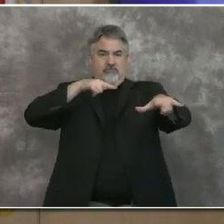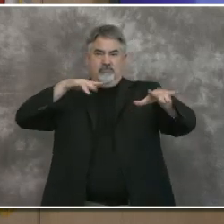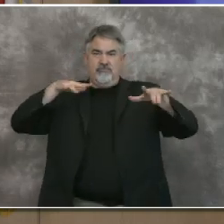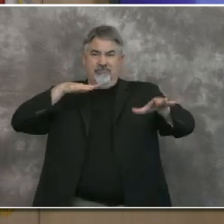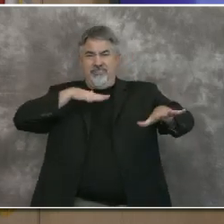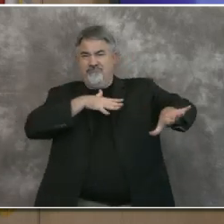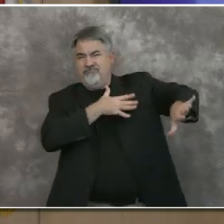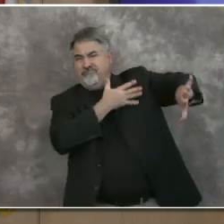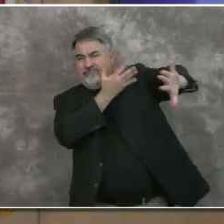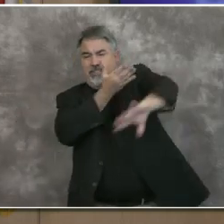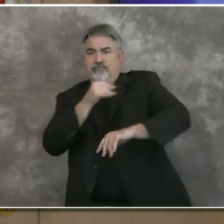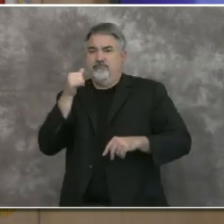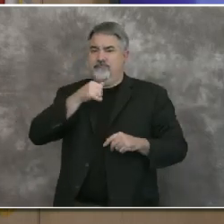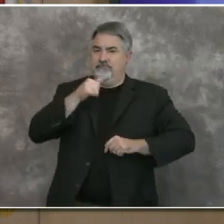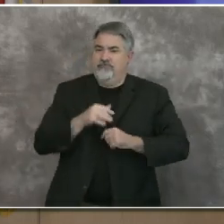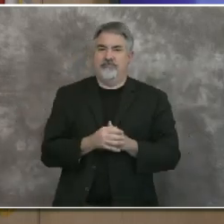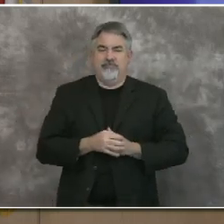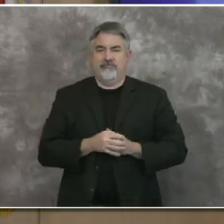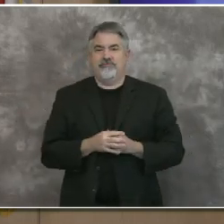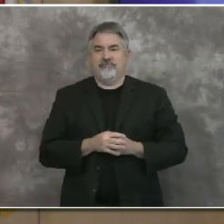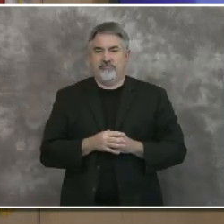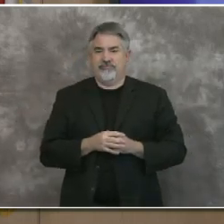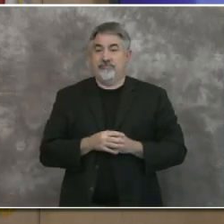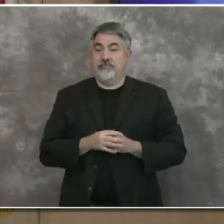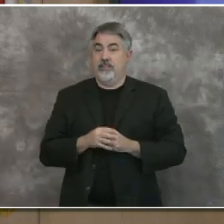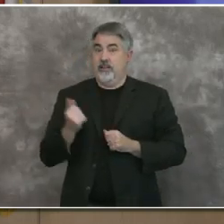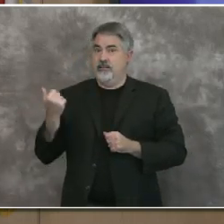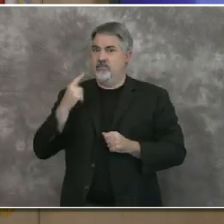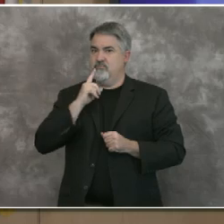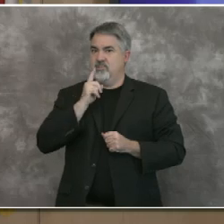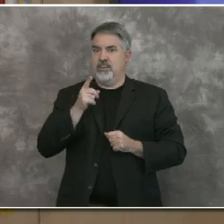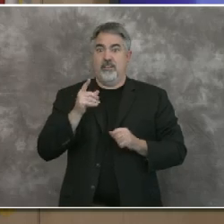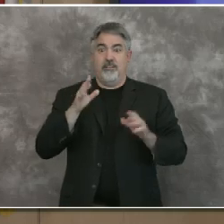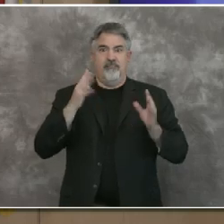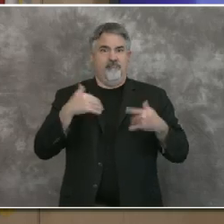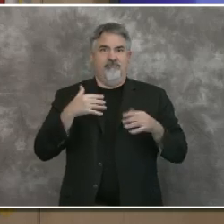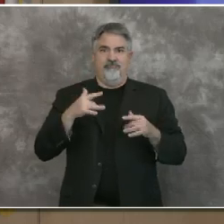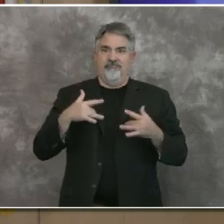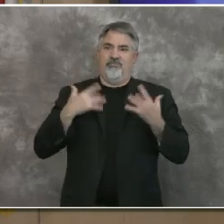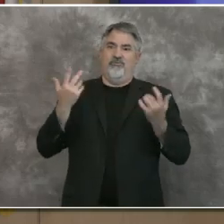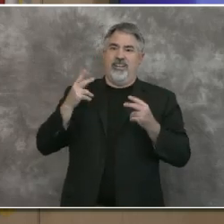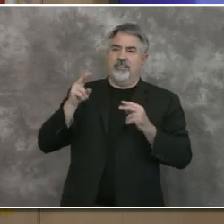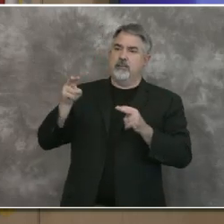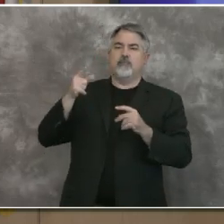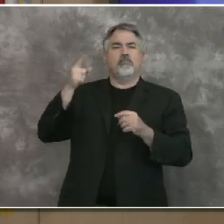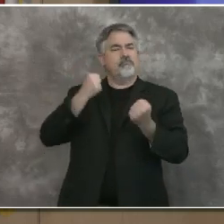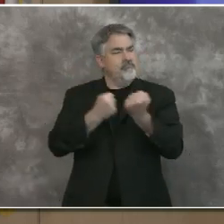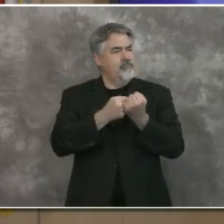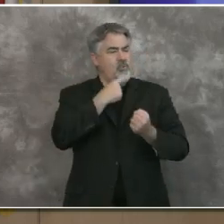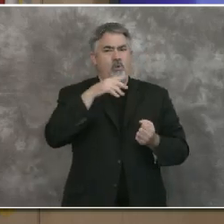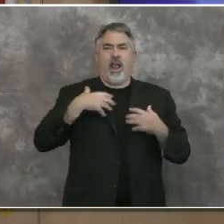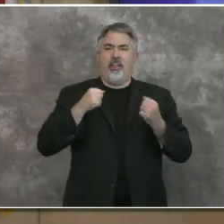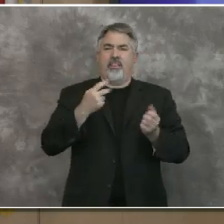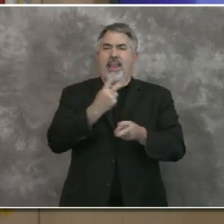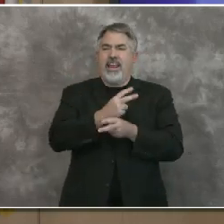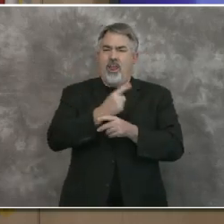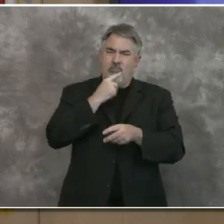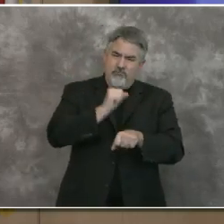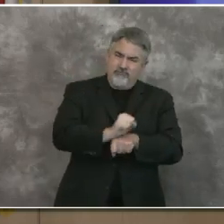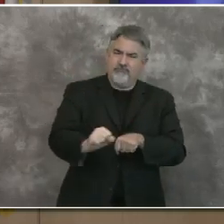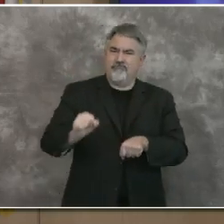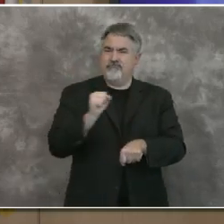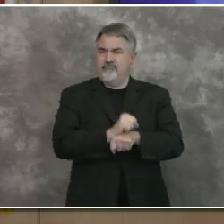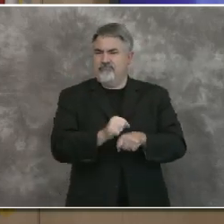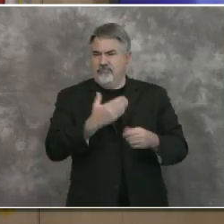lower than they normally do. And it is a great tribute to our healthcare workers and a reminder to us all that despite the challenges and the